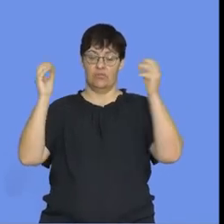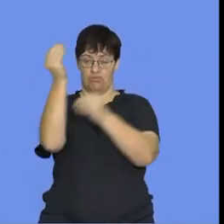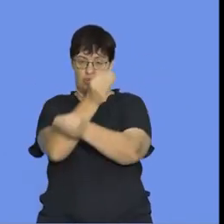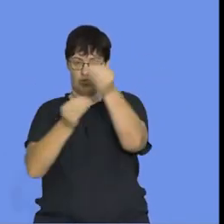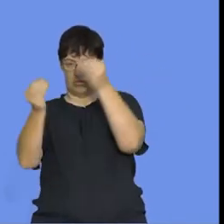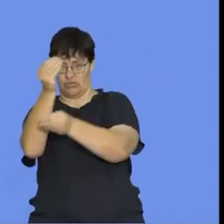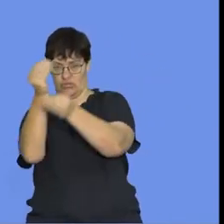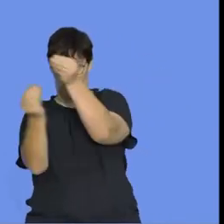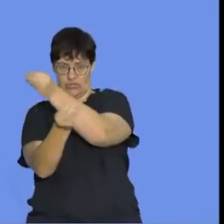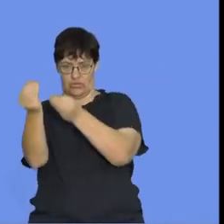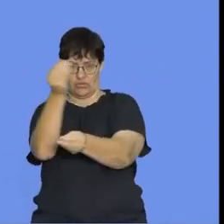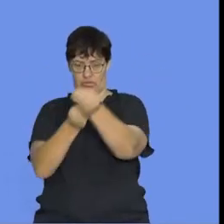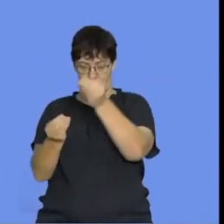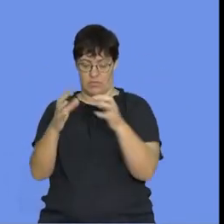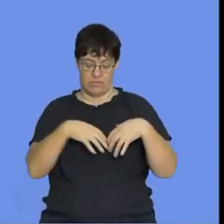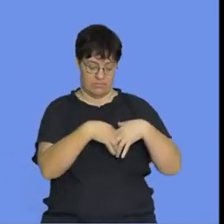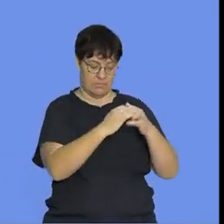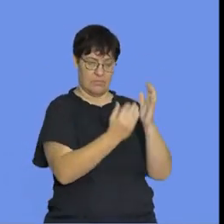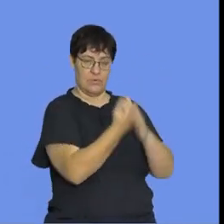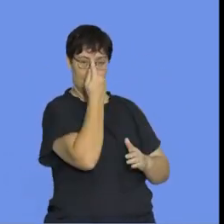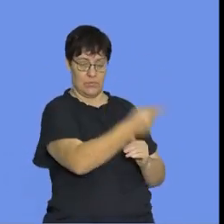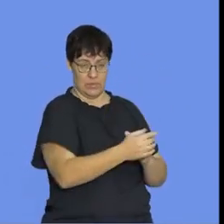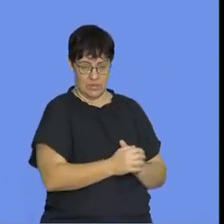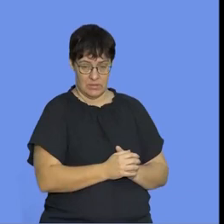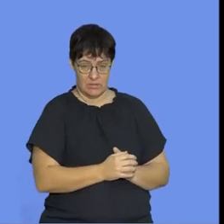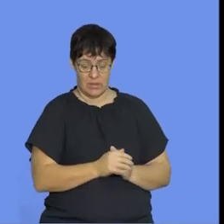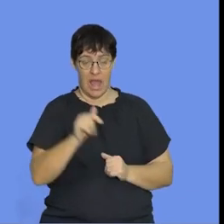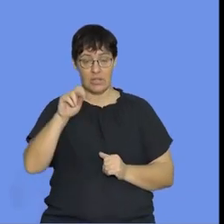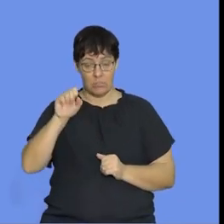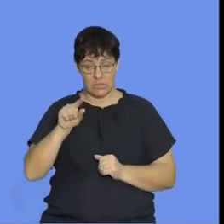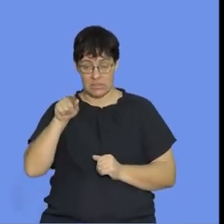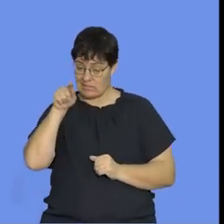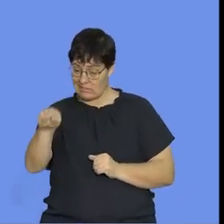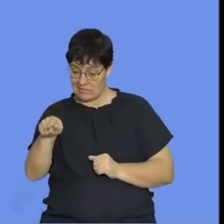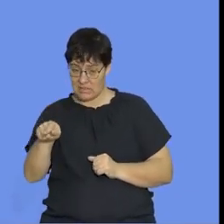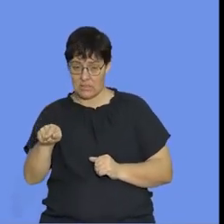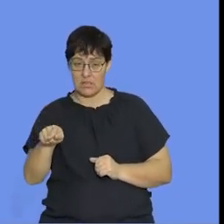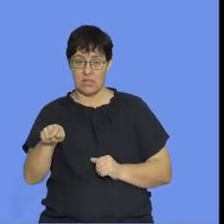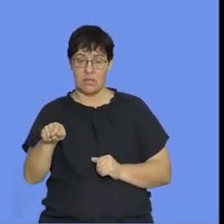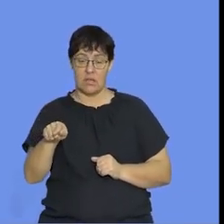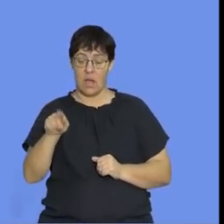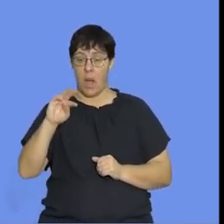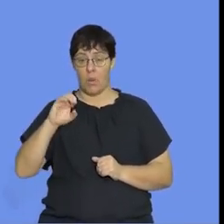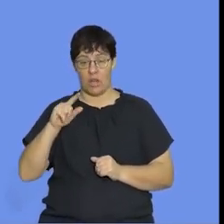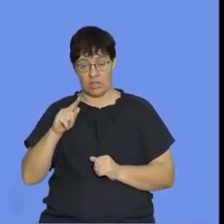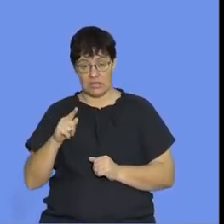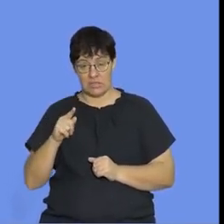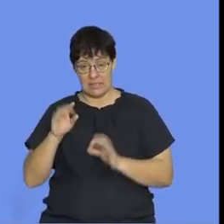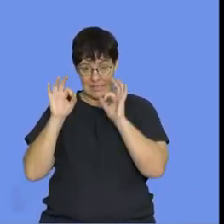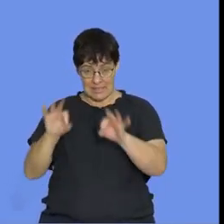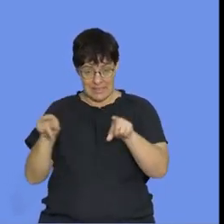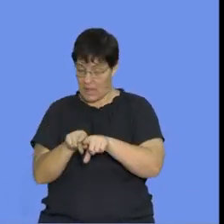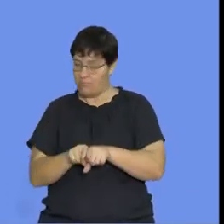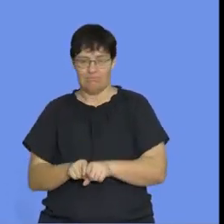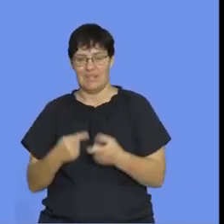substances. So the number of atoms may not necessarily be equal to the number of molecules. We shall use a simulation to try and put